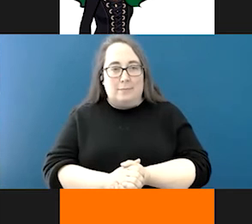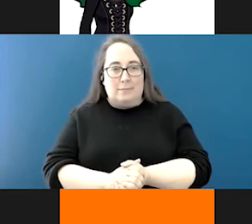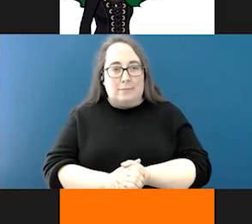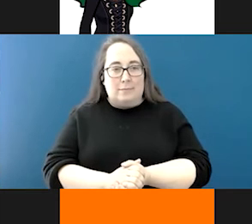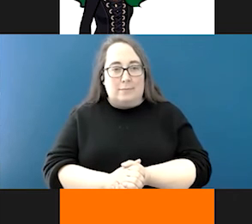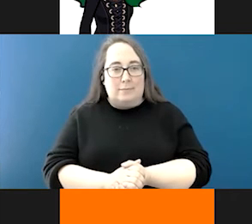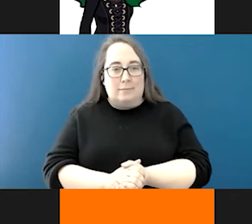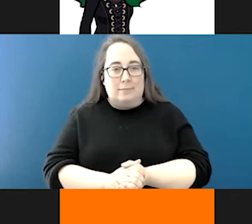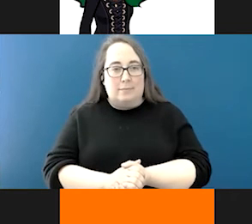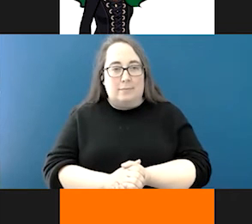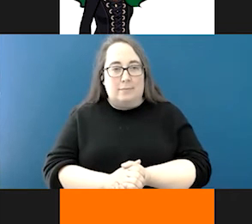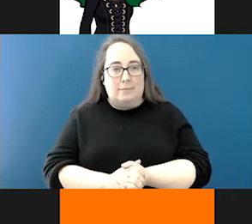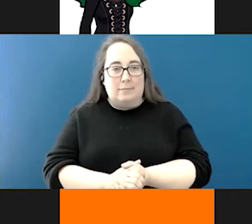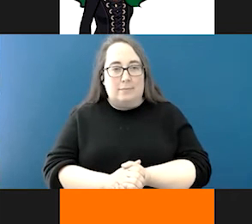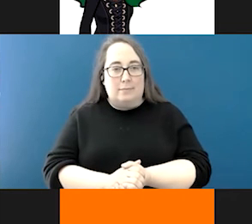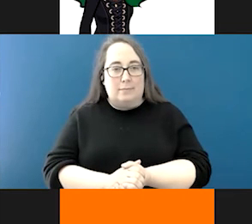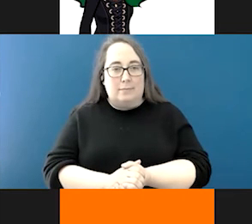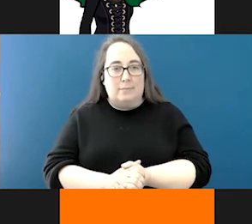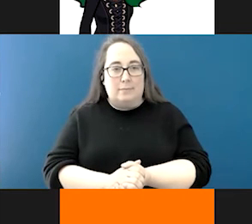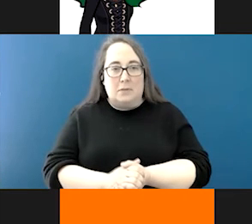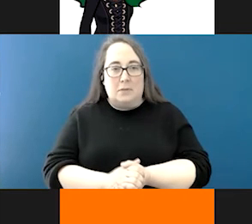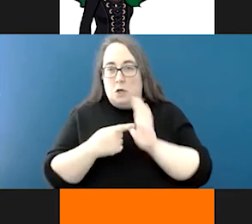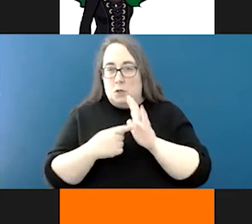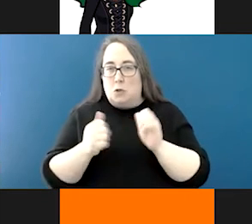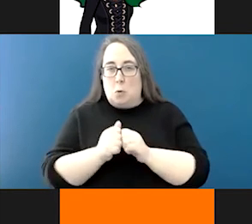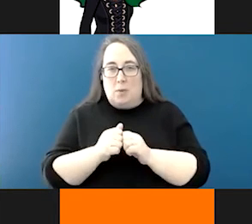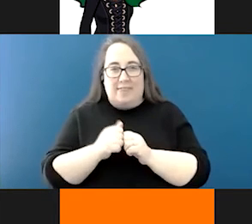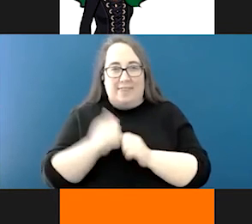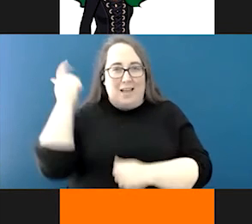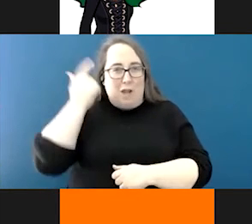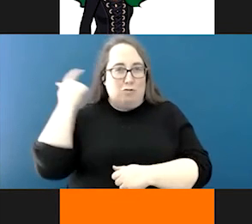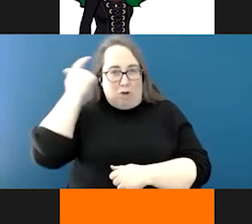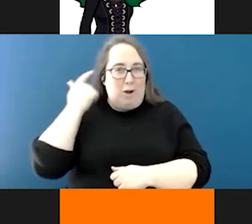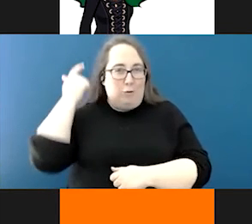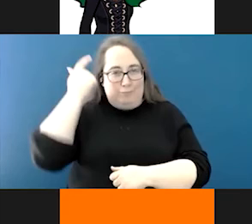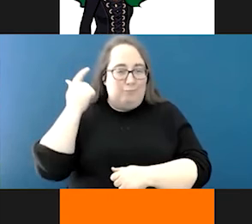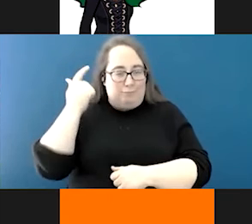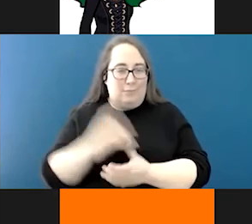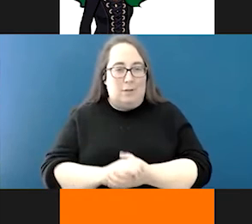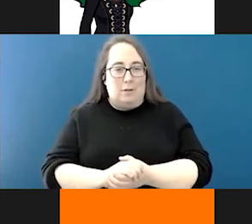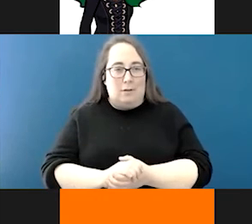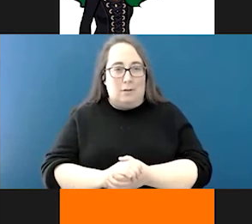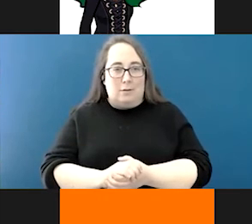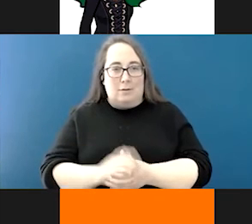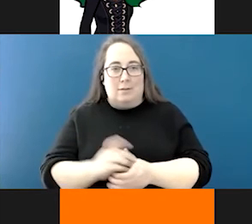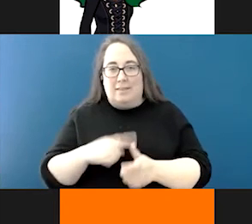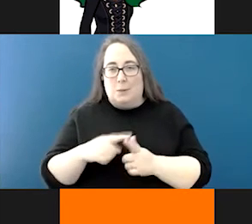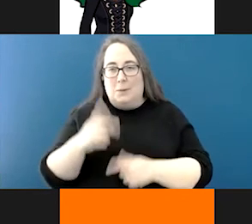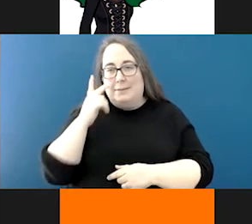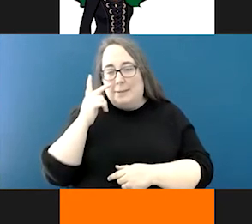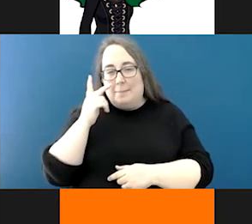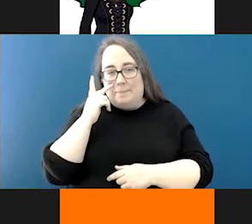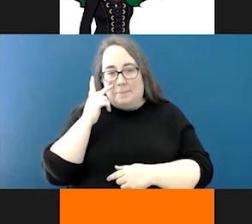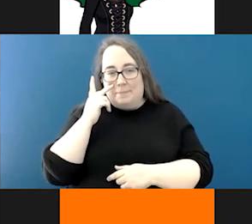I would like to show you kind of how it works with the hairdryer first, so you can see kind of